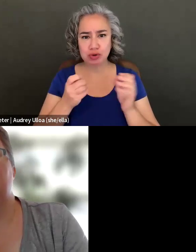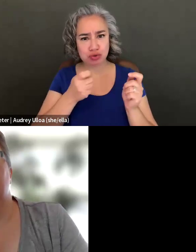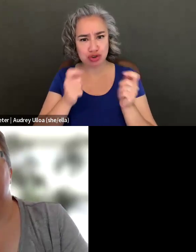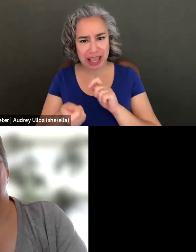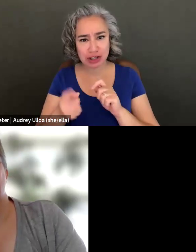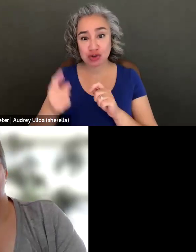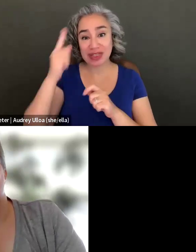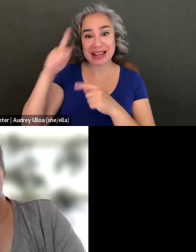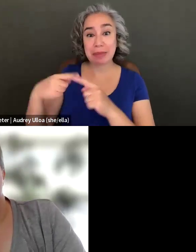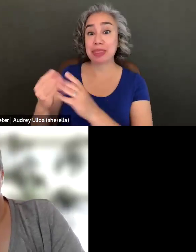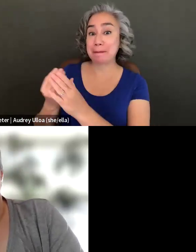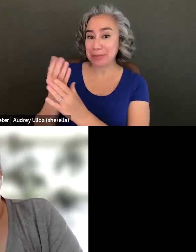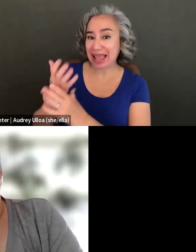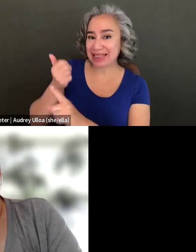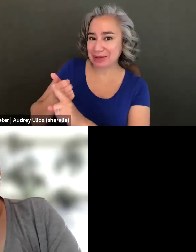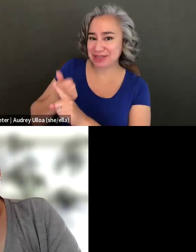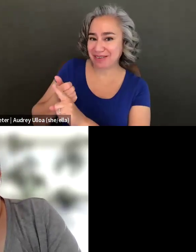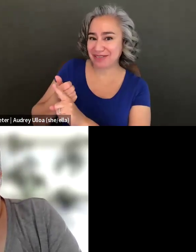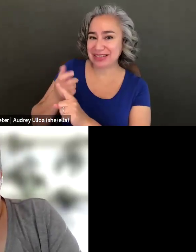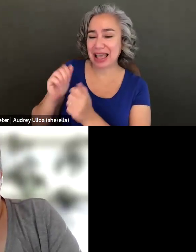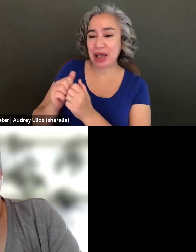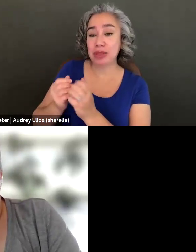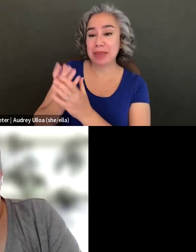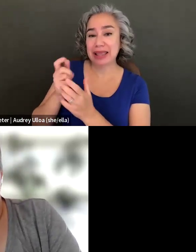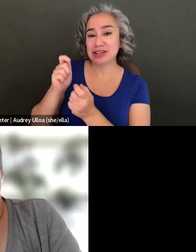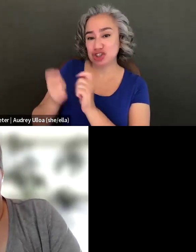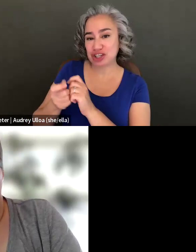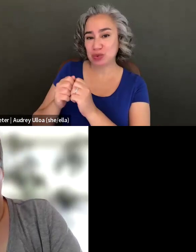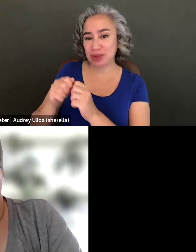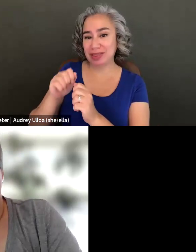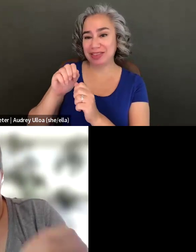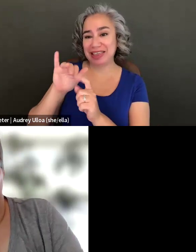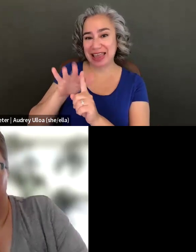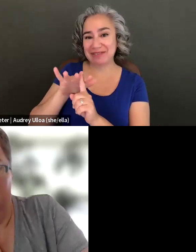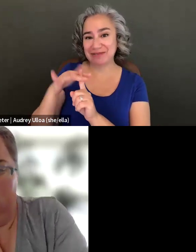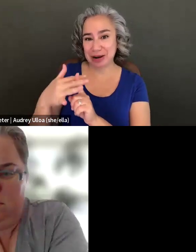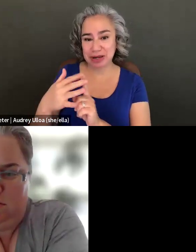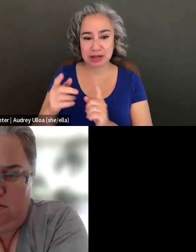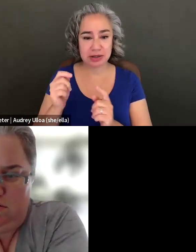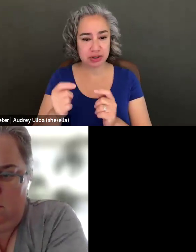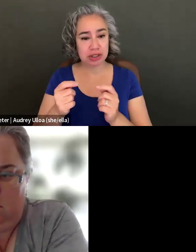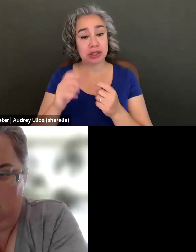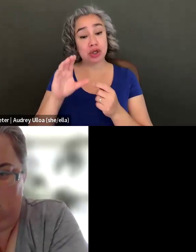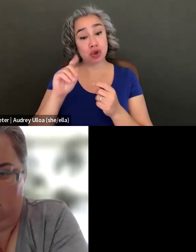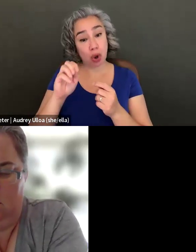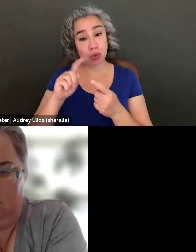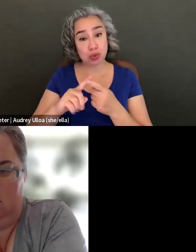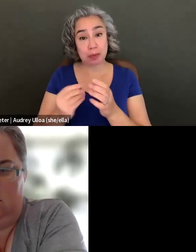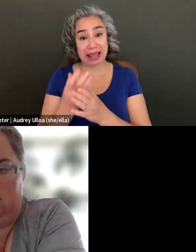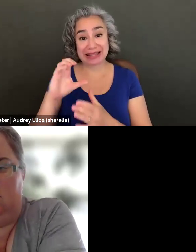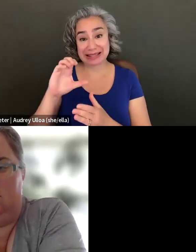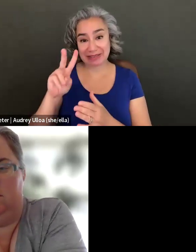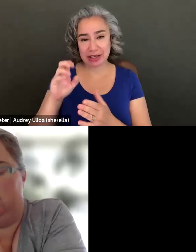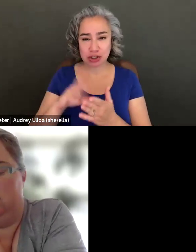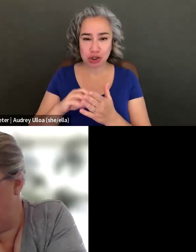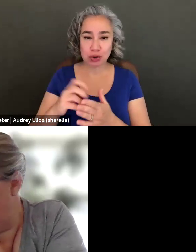the plants and how the plants are changing with the environment. She contributed code to Plant CV. She learned not just one new language, but